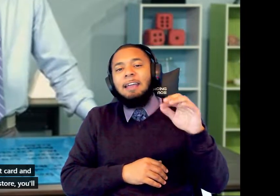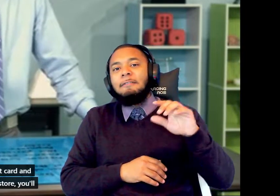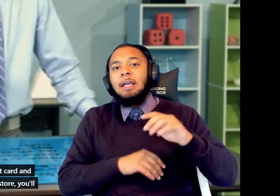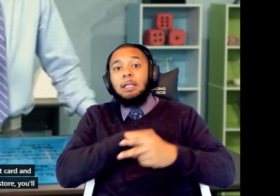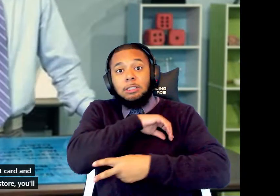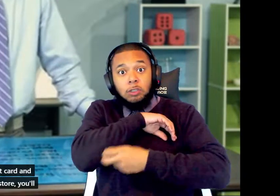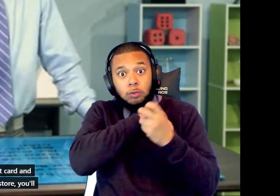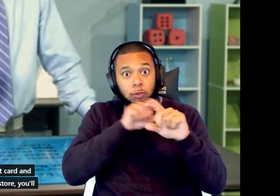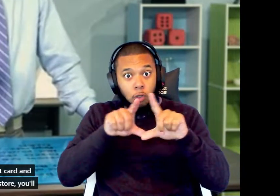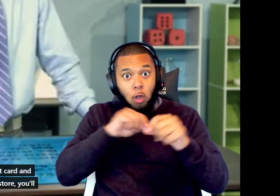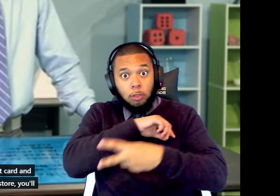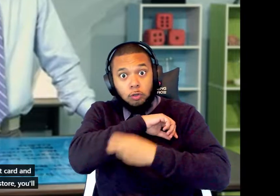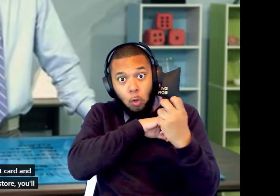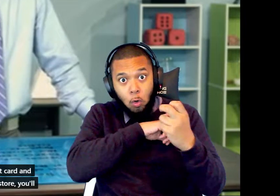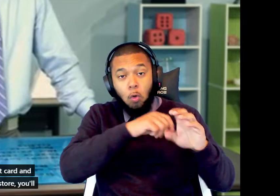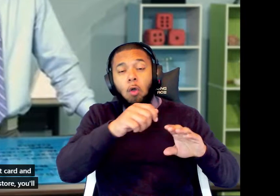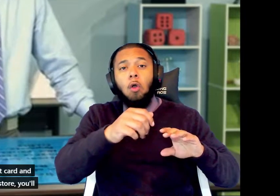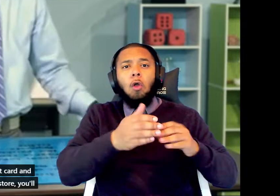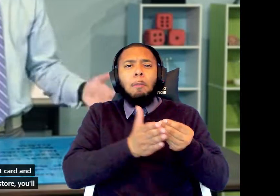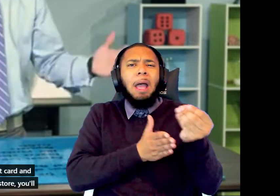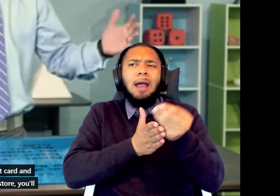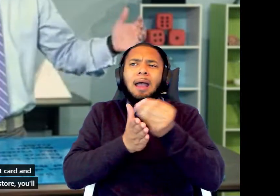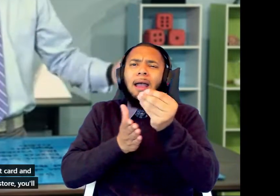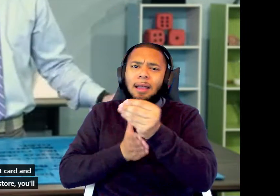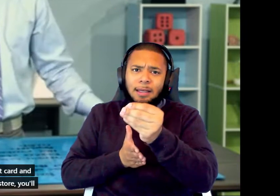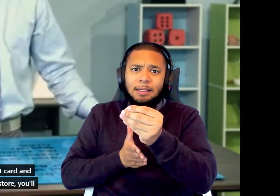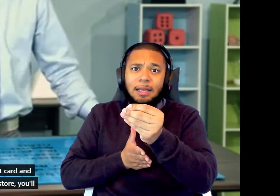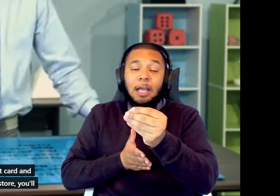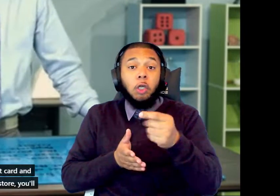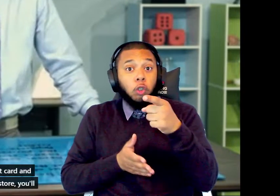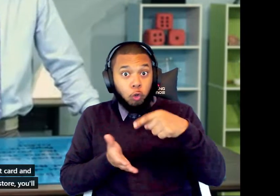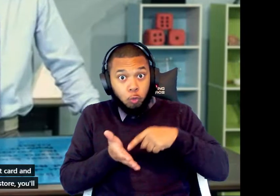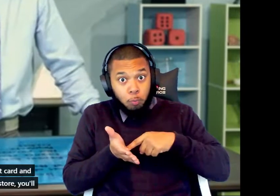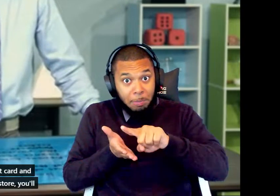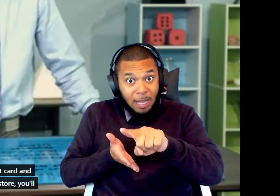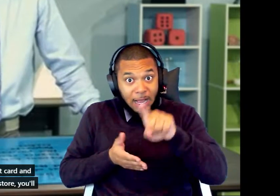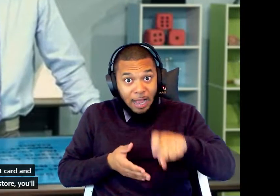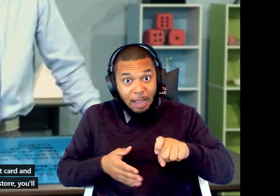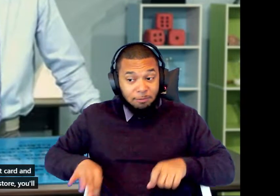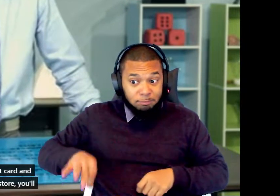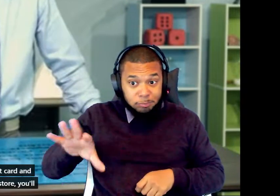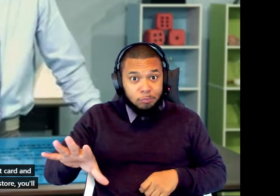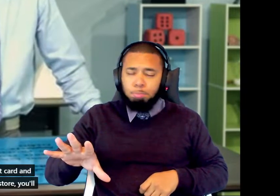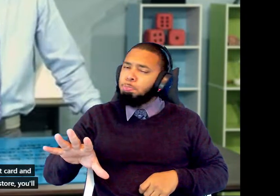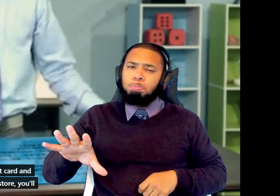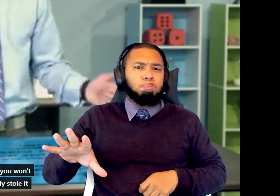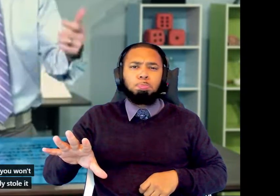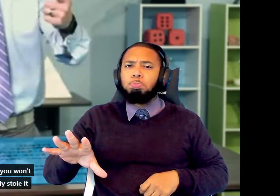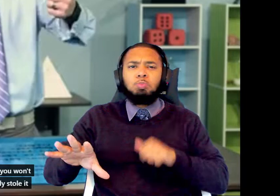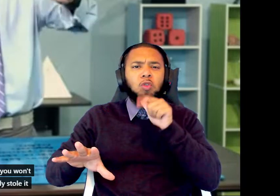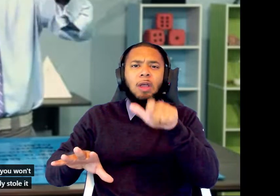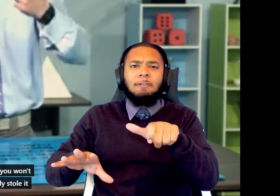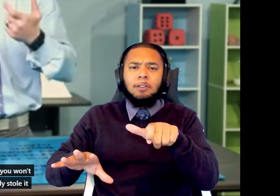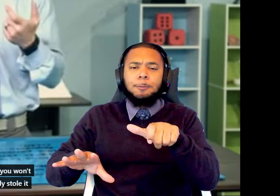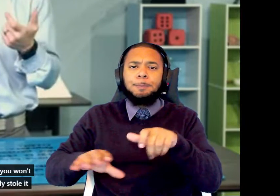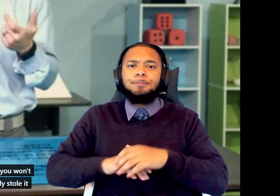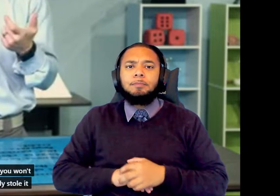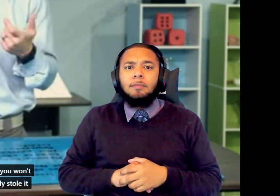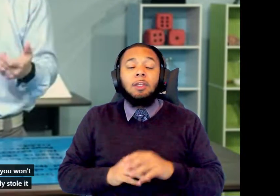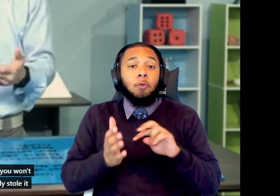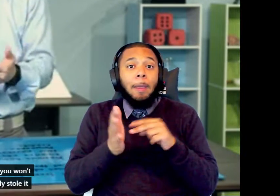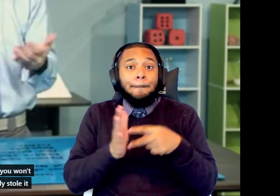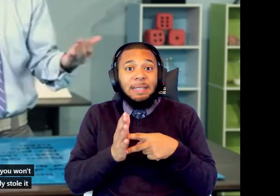steals your credit card and spends $200 at an electronics store, you'll be credited back